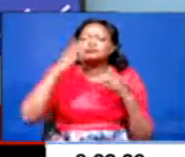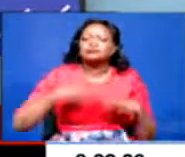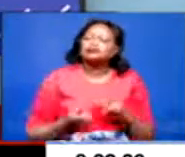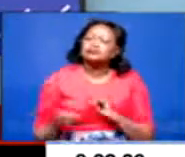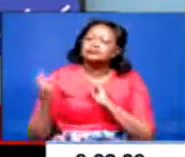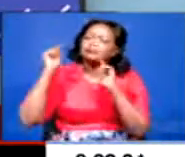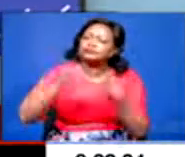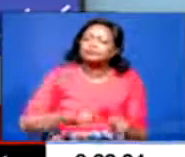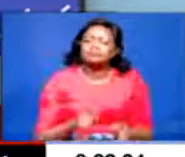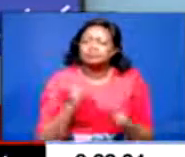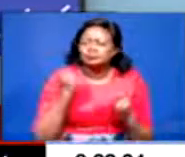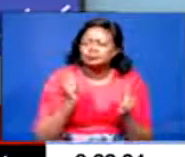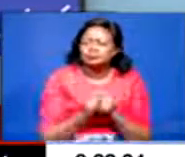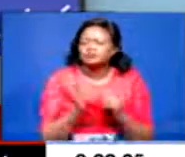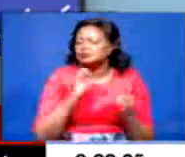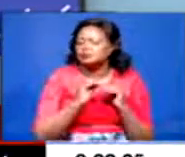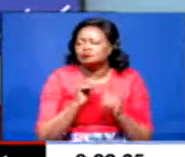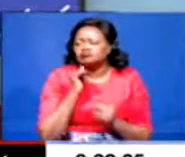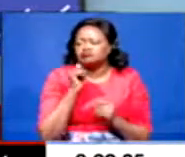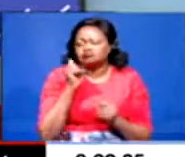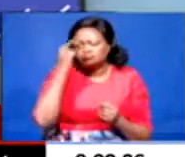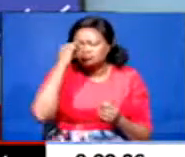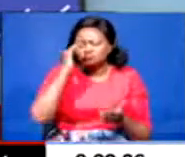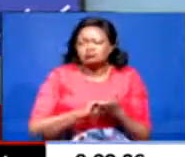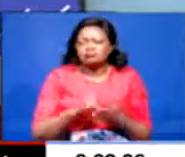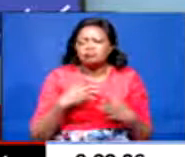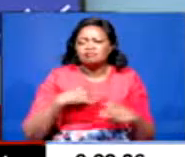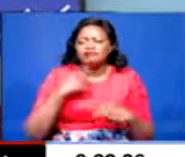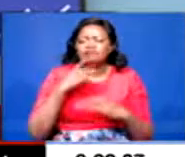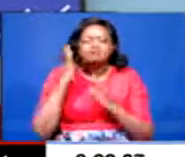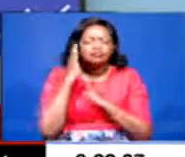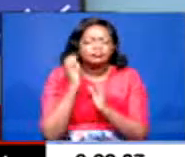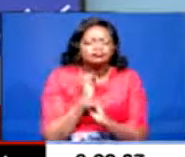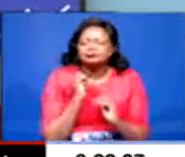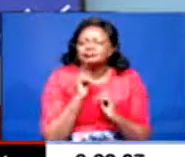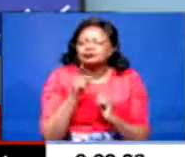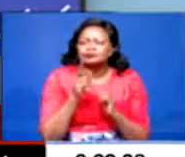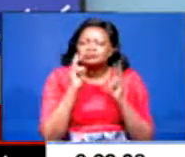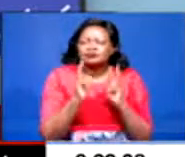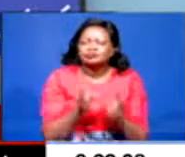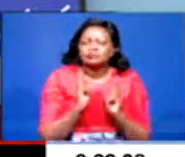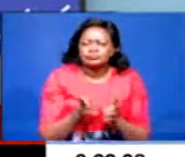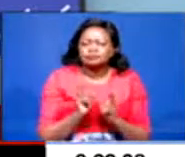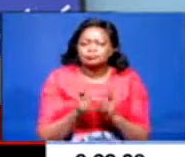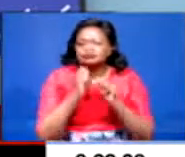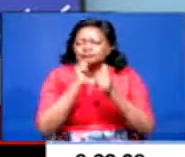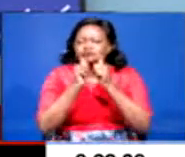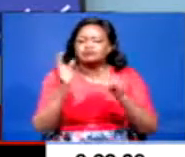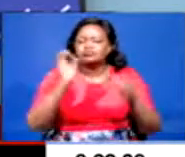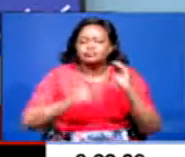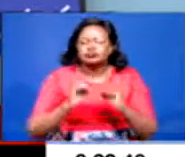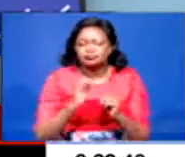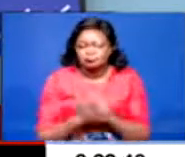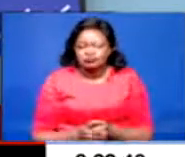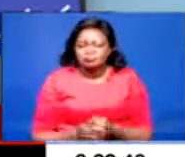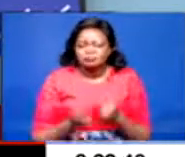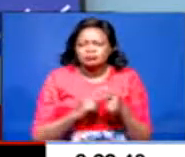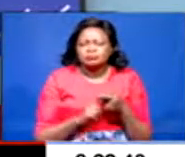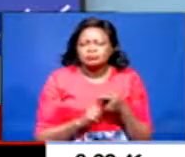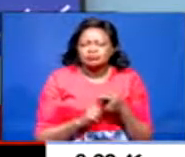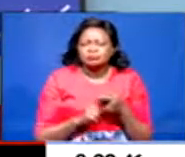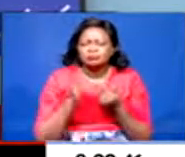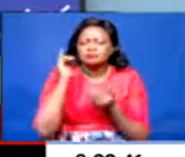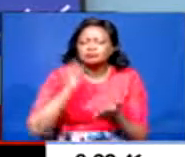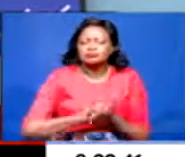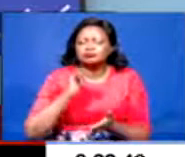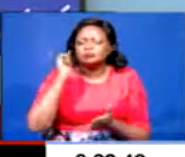with the election, I don't think their people will want to sleep. This is a very contested election. And we expect Kenyans